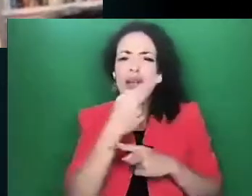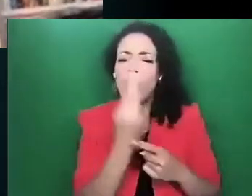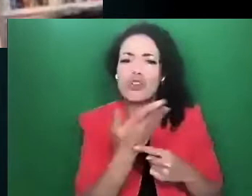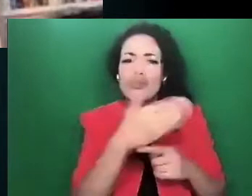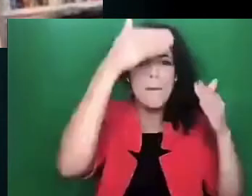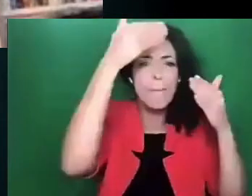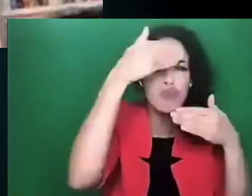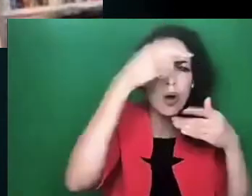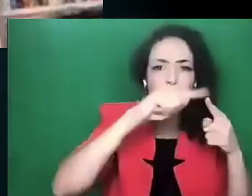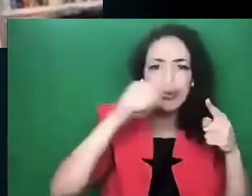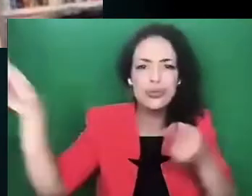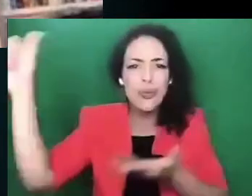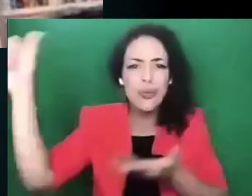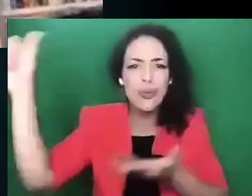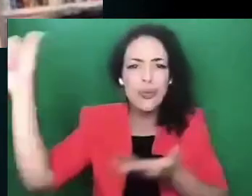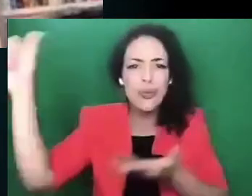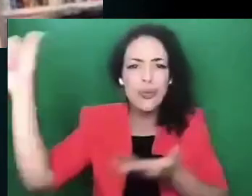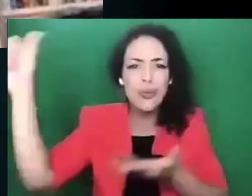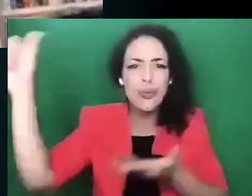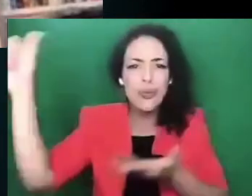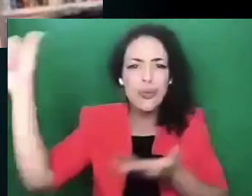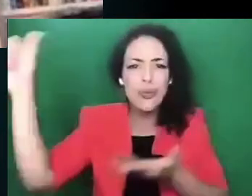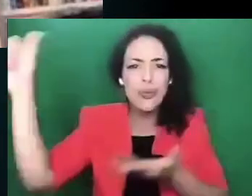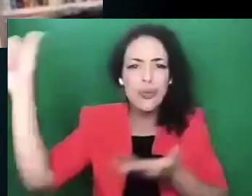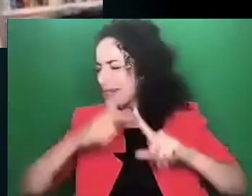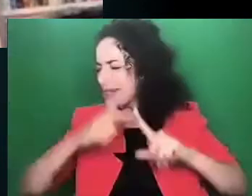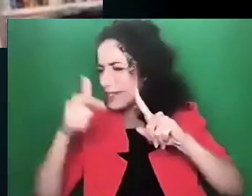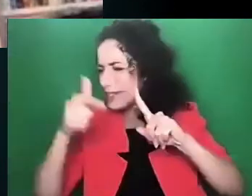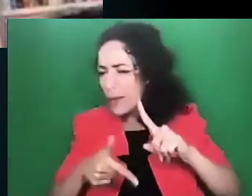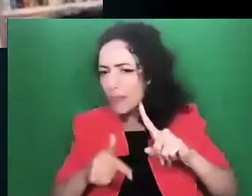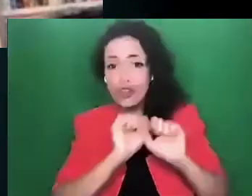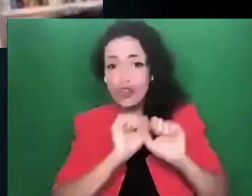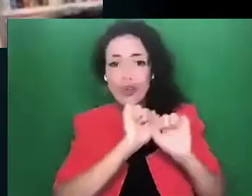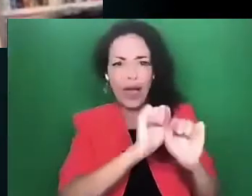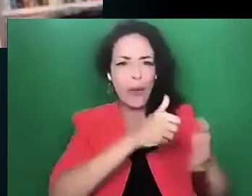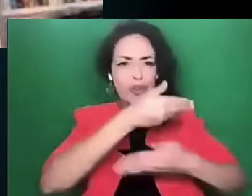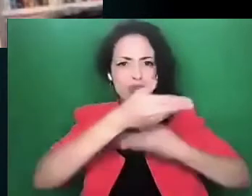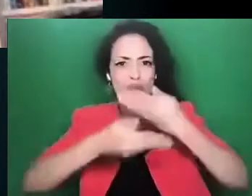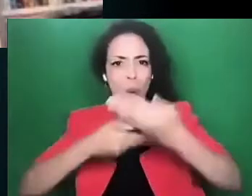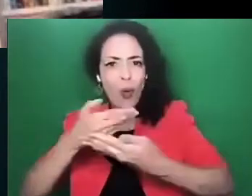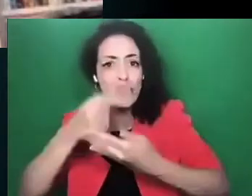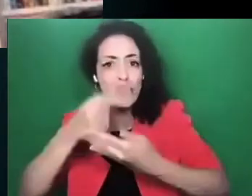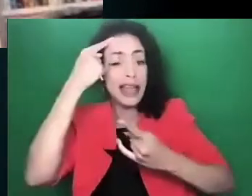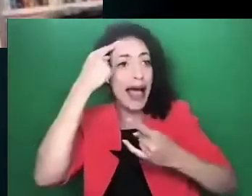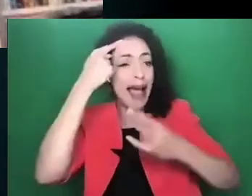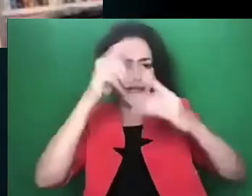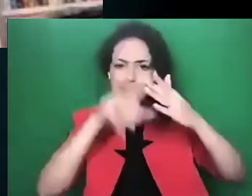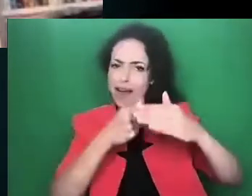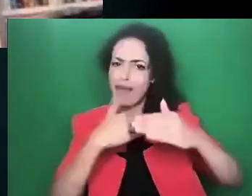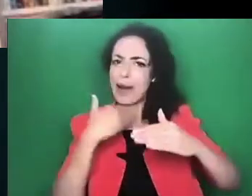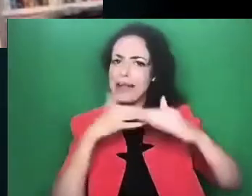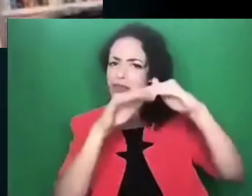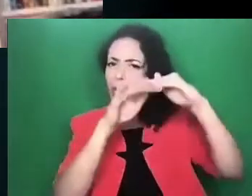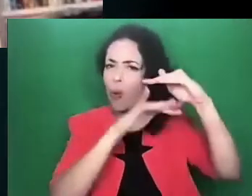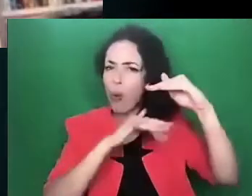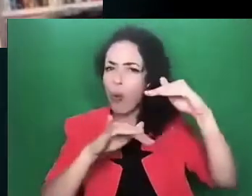depth to their narratives, and things are not always what they seem. This also can be applied to the work of Rashad Salim, who I'm also